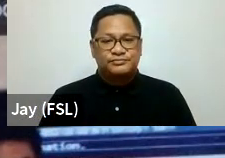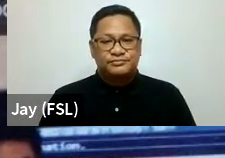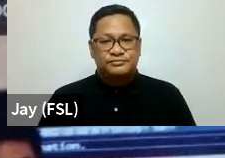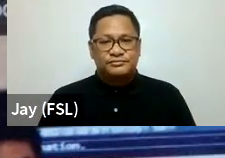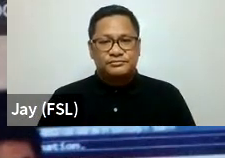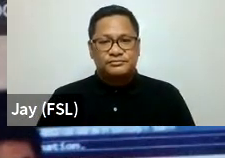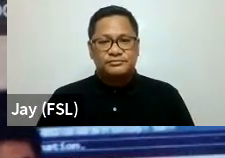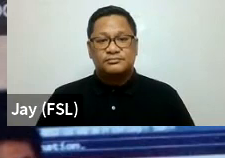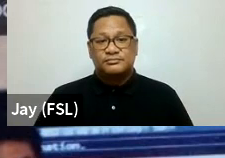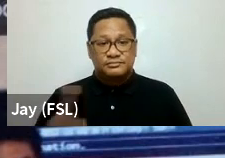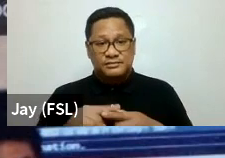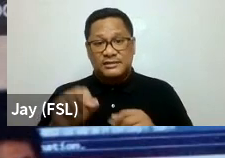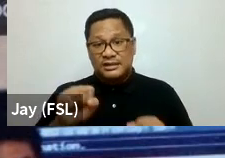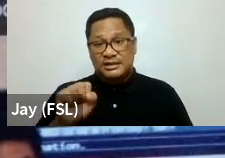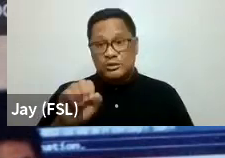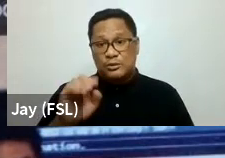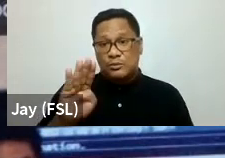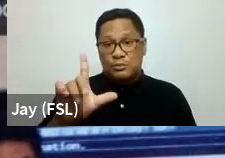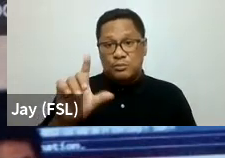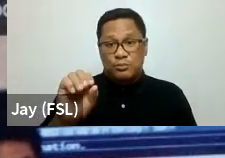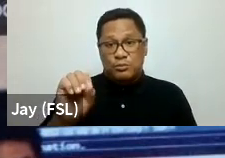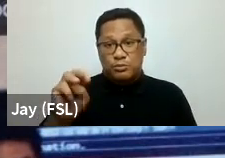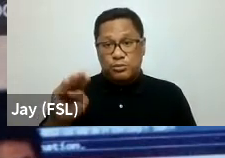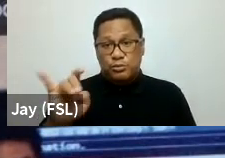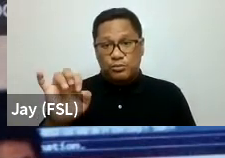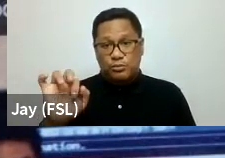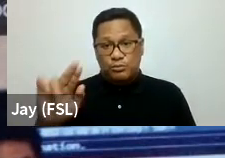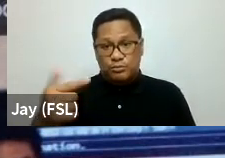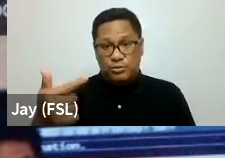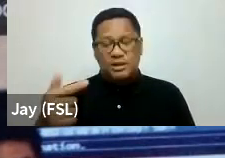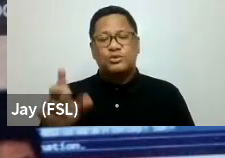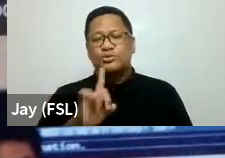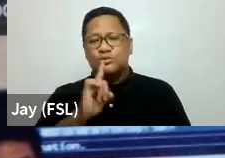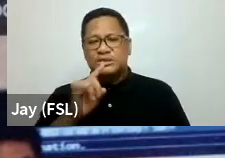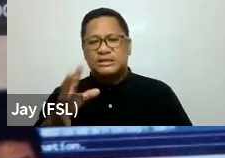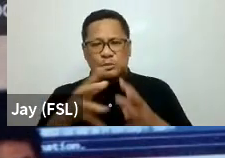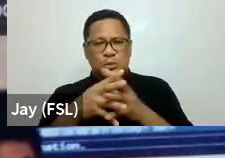Tapos Bloomberg pa, so may tie-up with an American company.